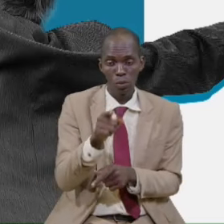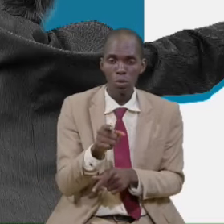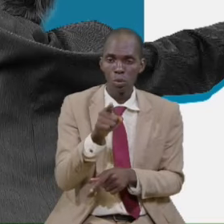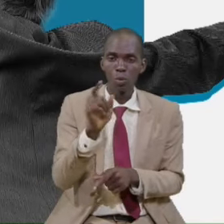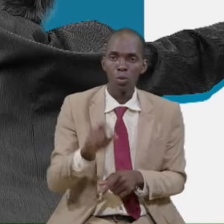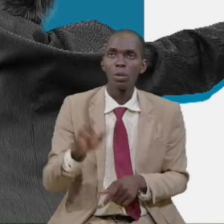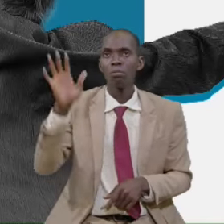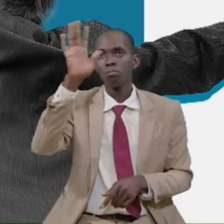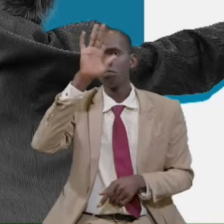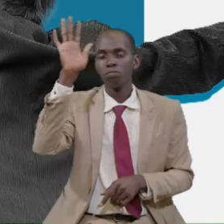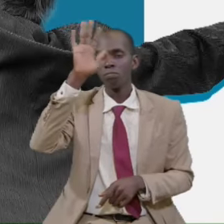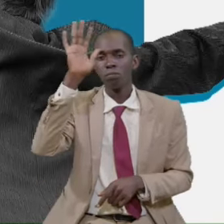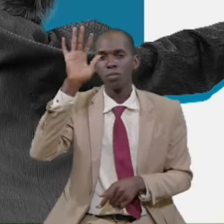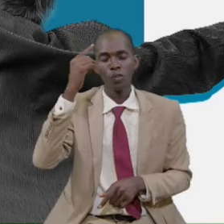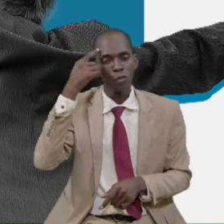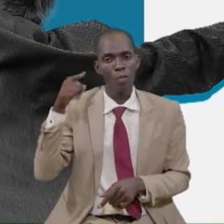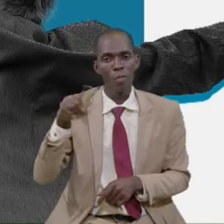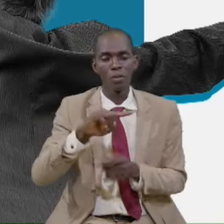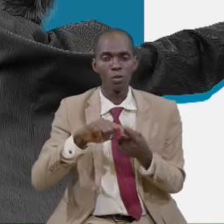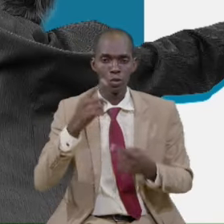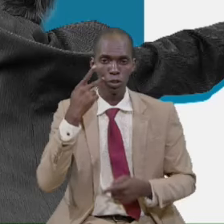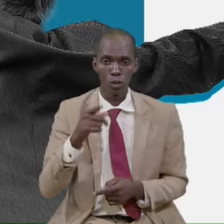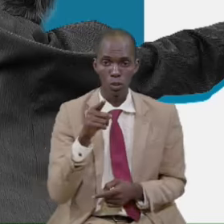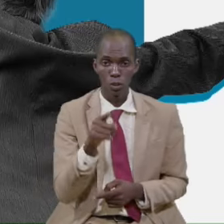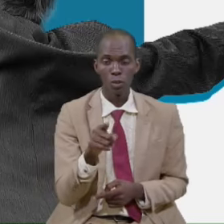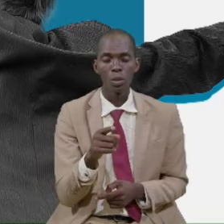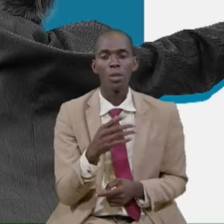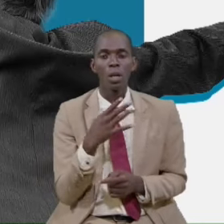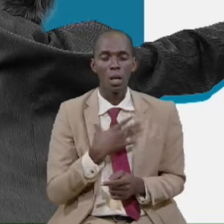address, and your telephone numbers.